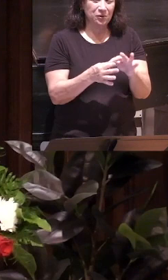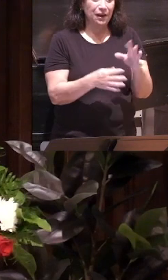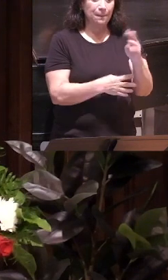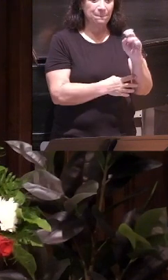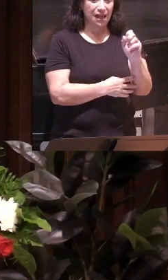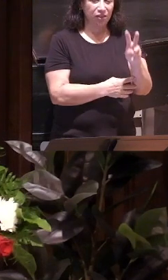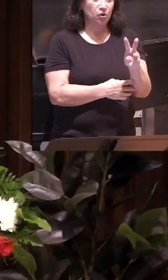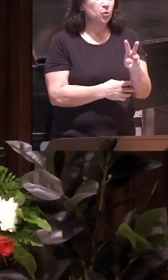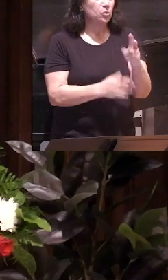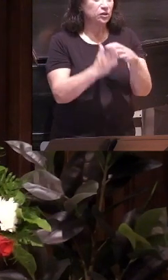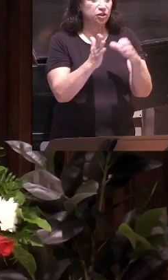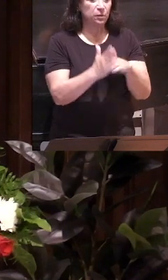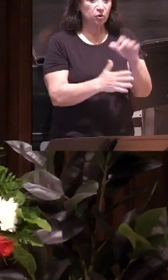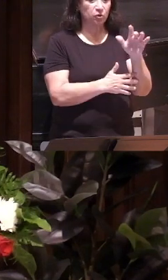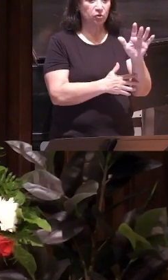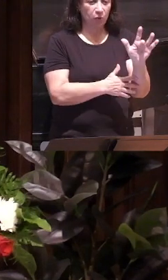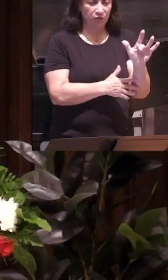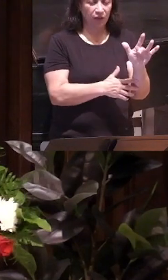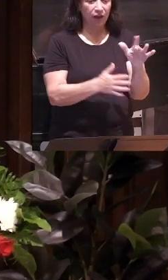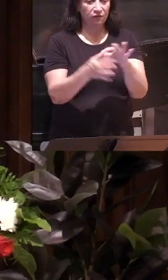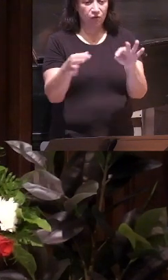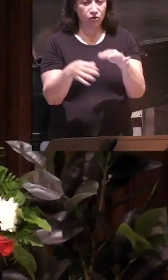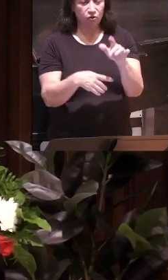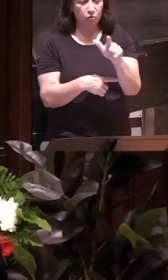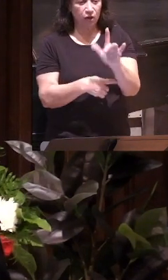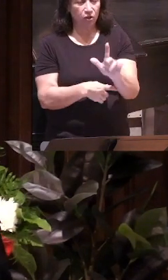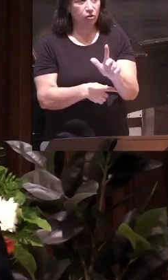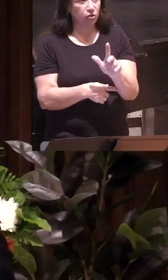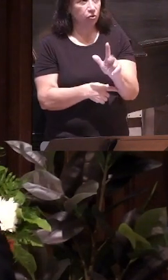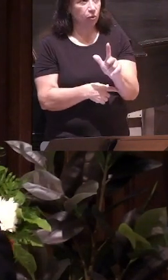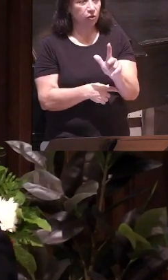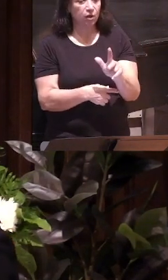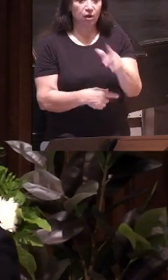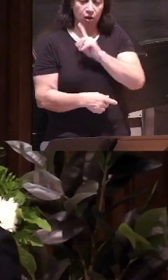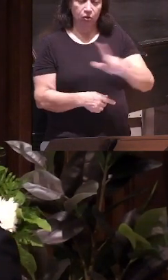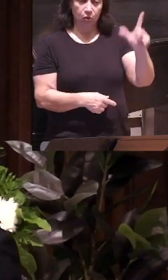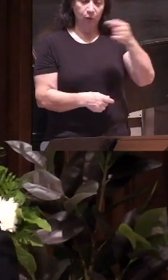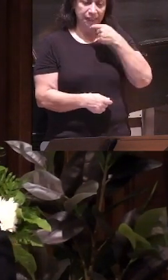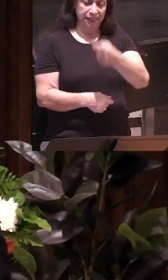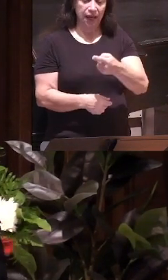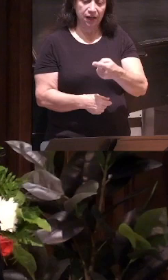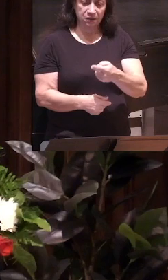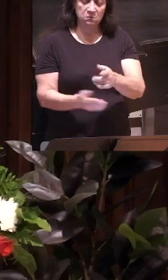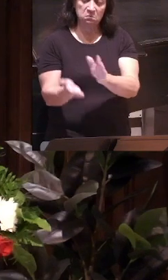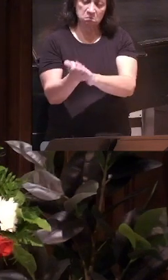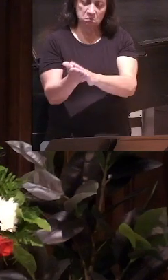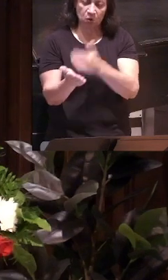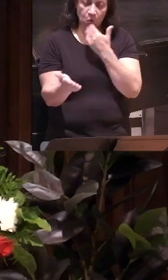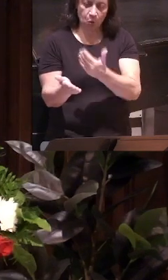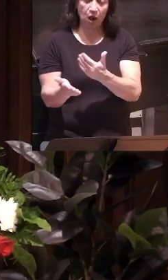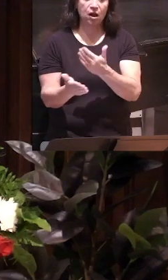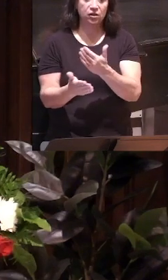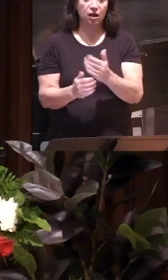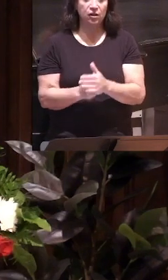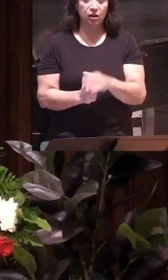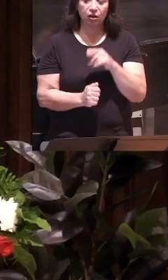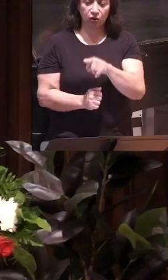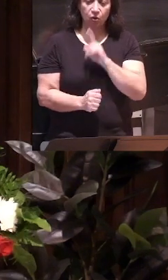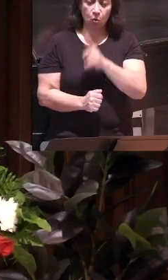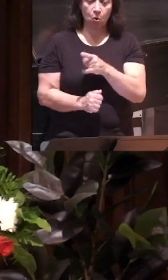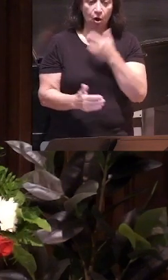23, which reads, "His Lord said unto him, Well done, thou